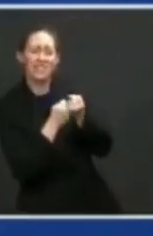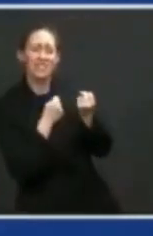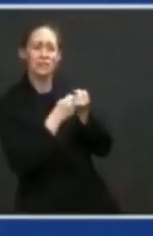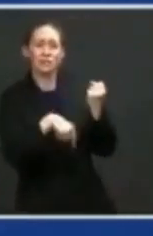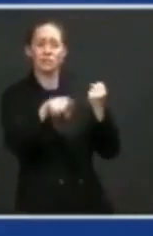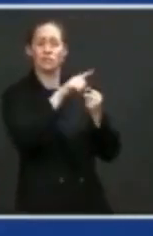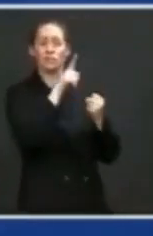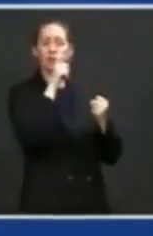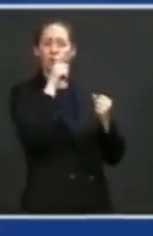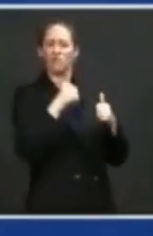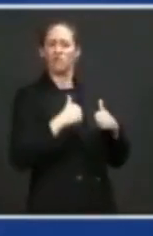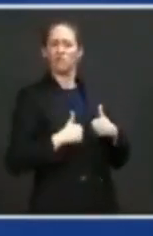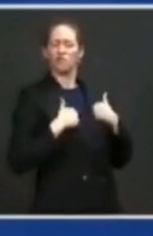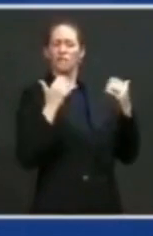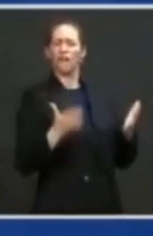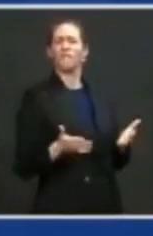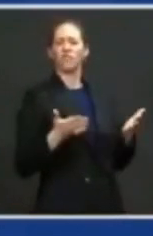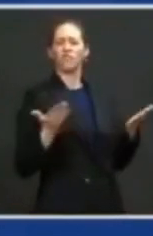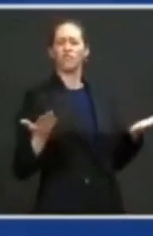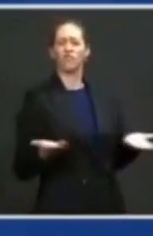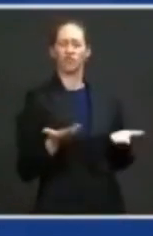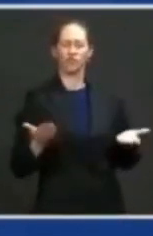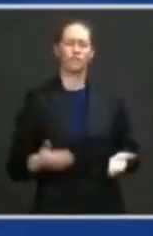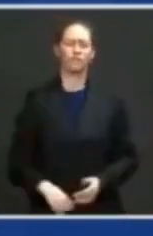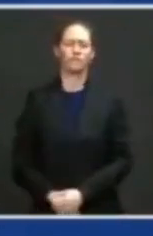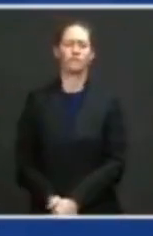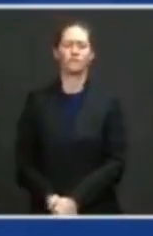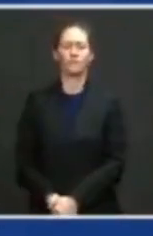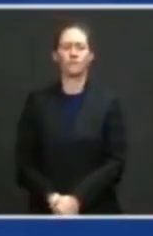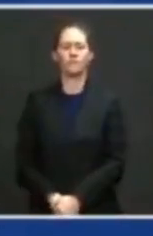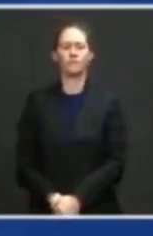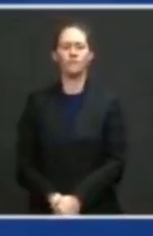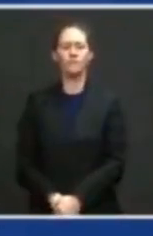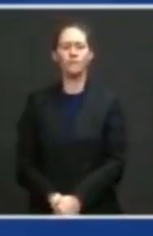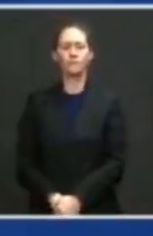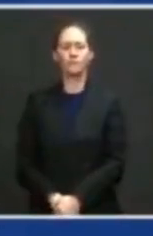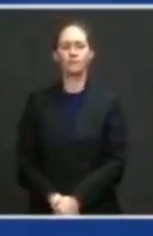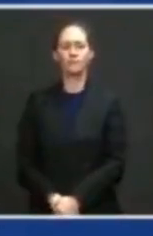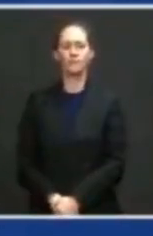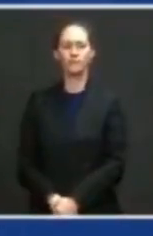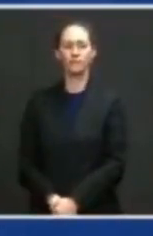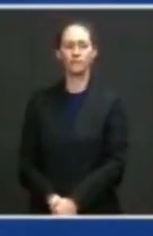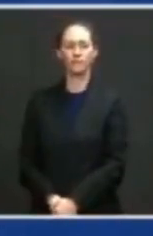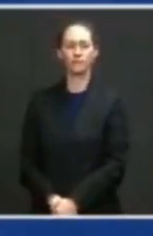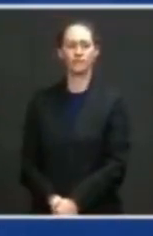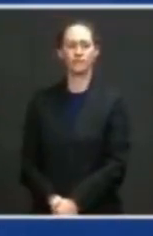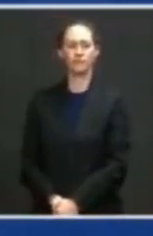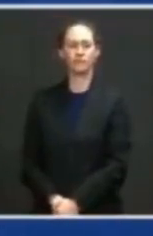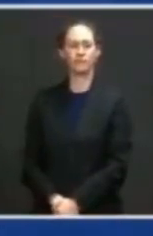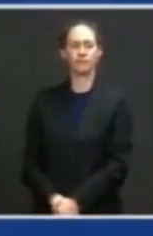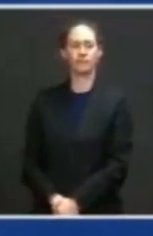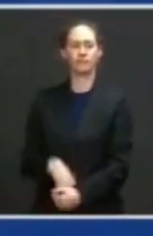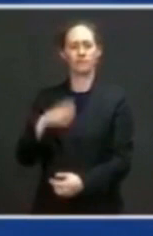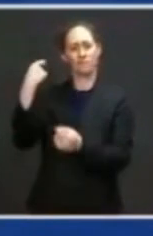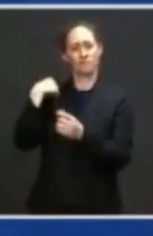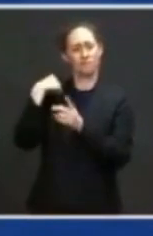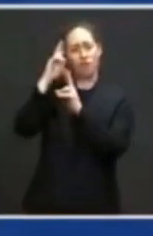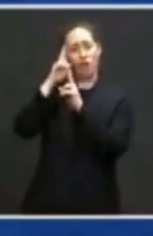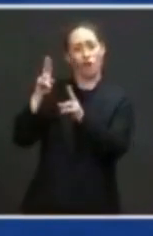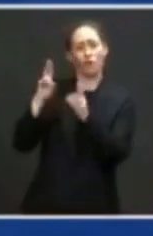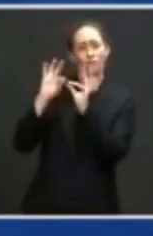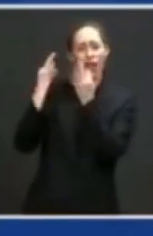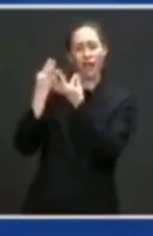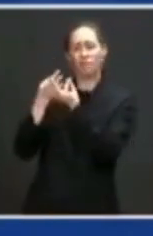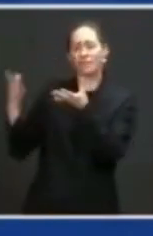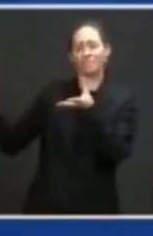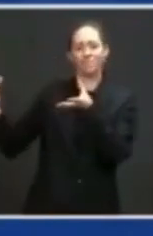I'm especially honored to share the stage with Brittany and Jordan and Nathan and Margaret Catherine.